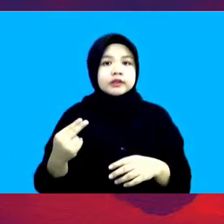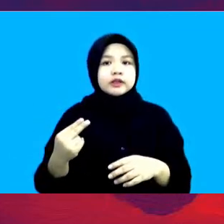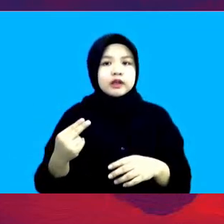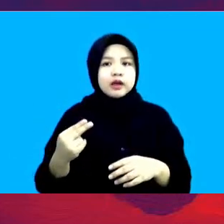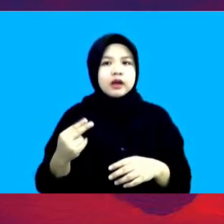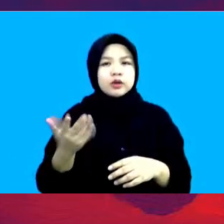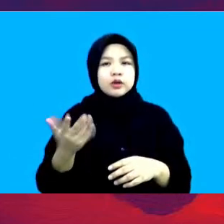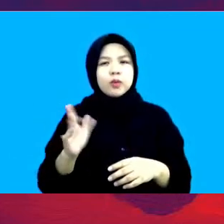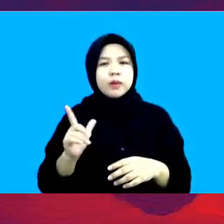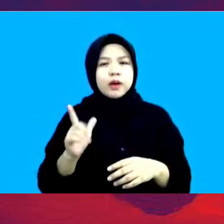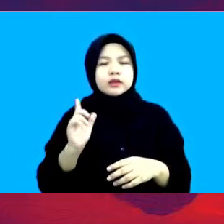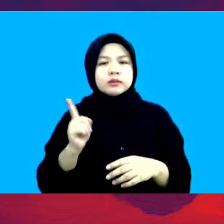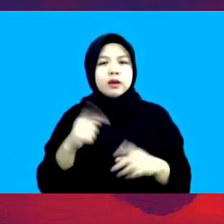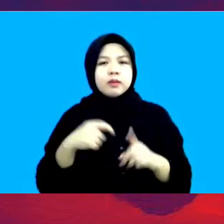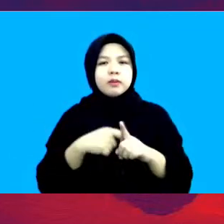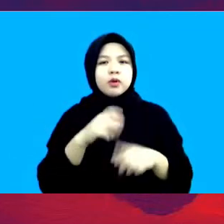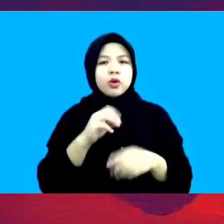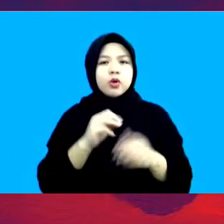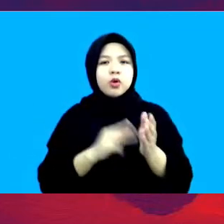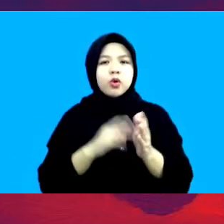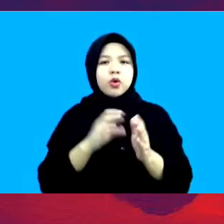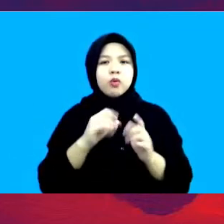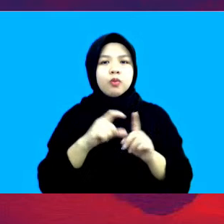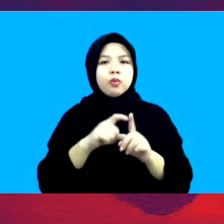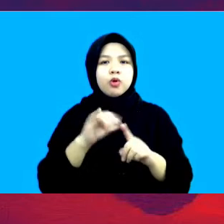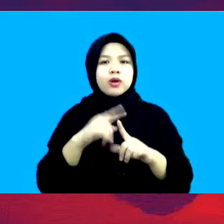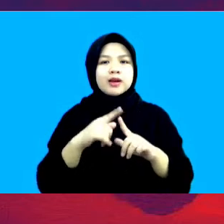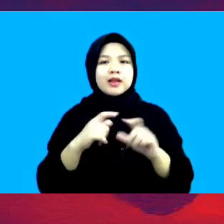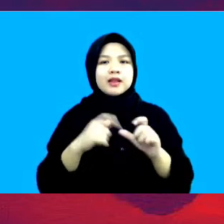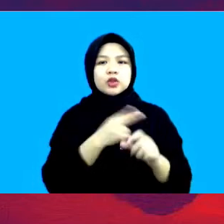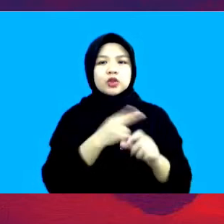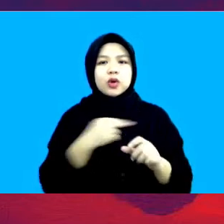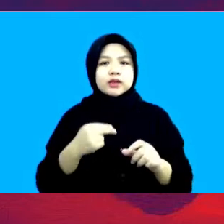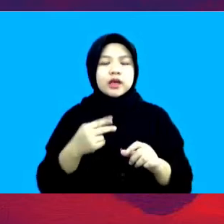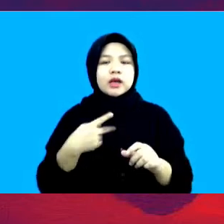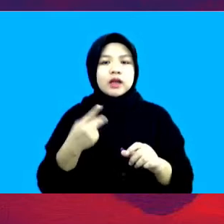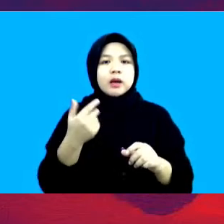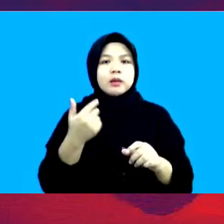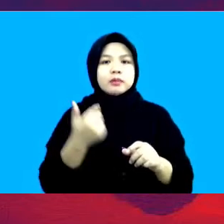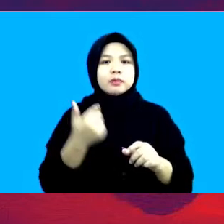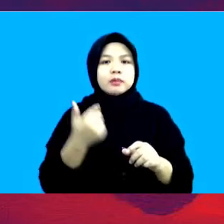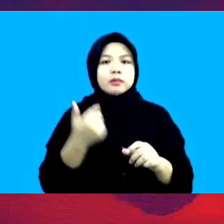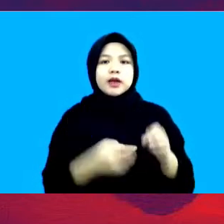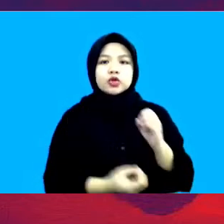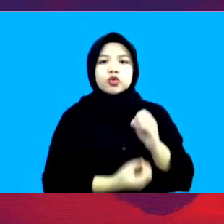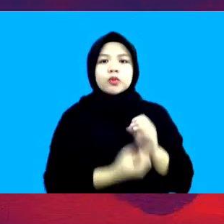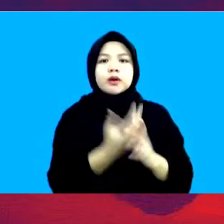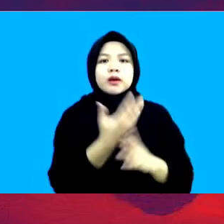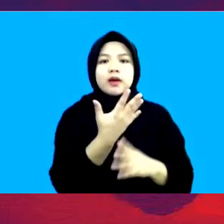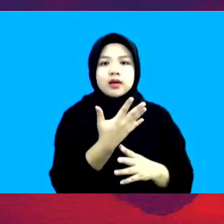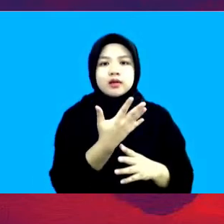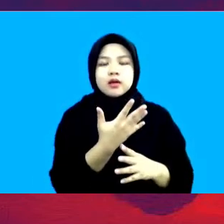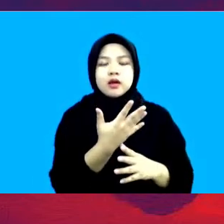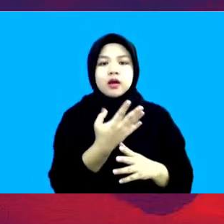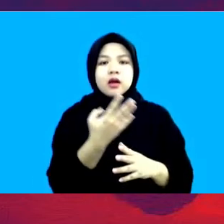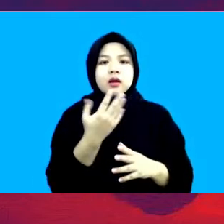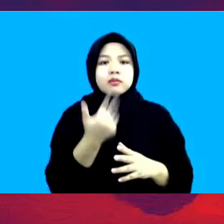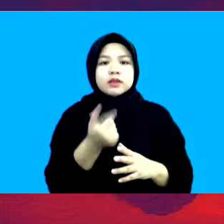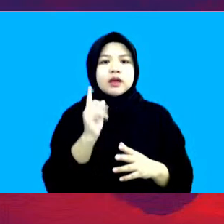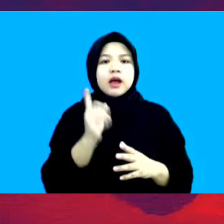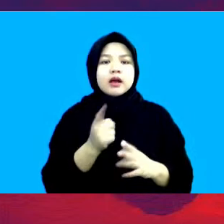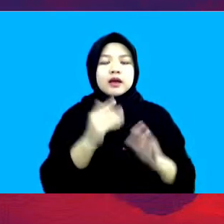commodity prices. We are able to capitalize on those commodity prices and collect a lot more revenue this year compared to